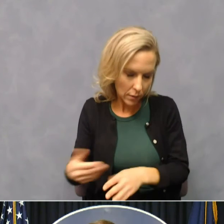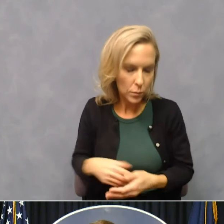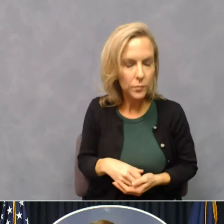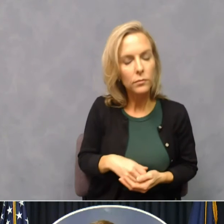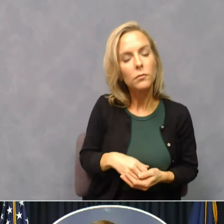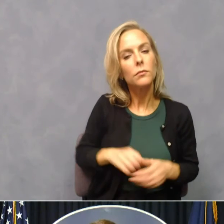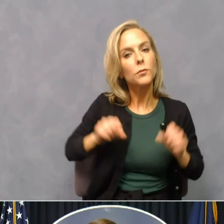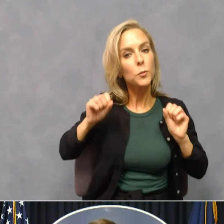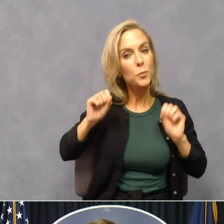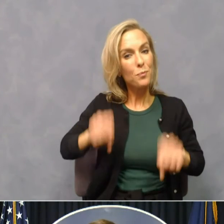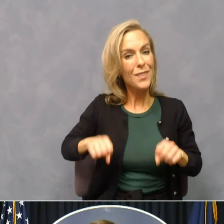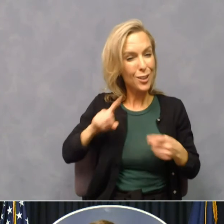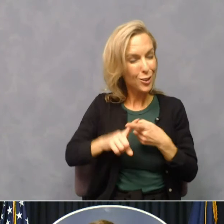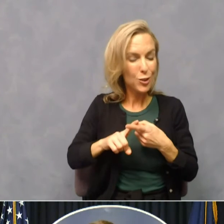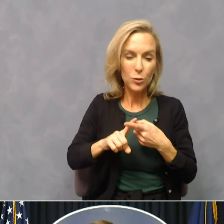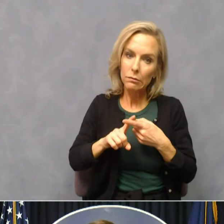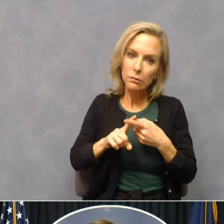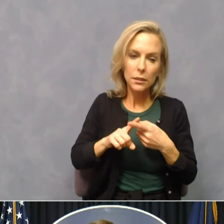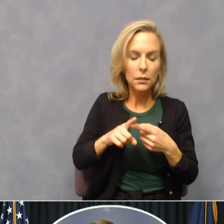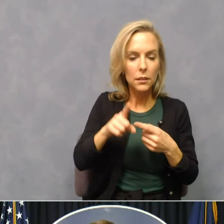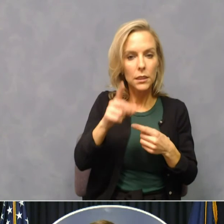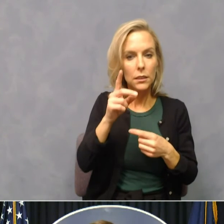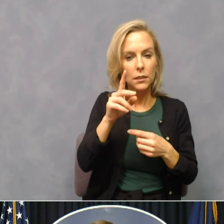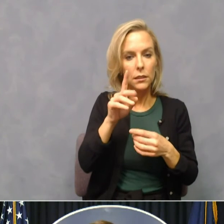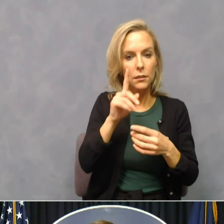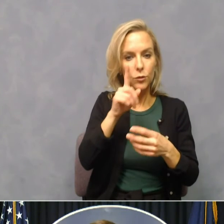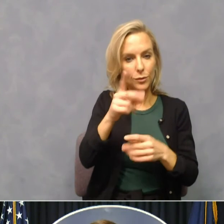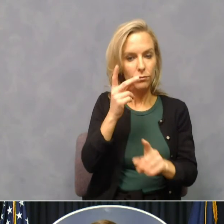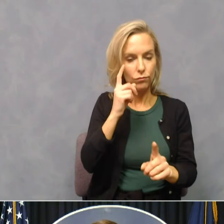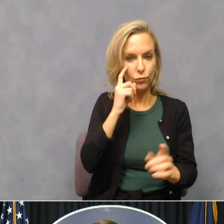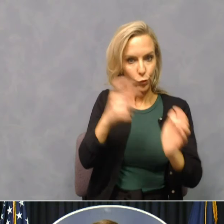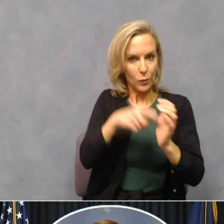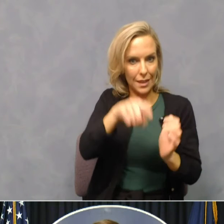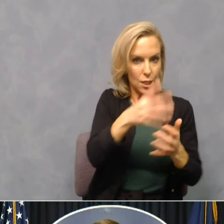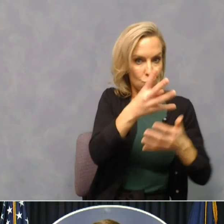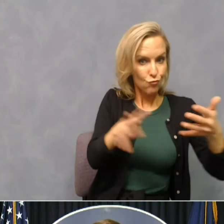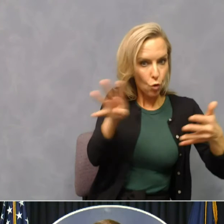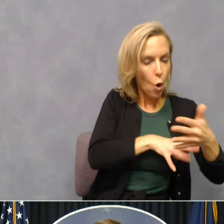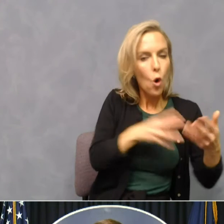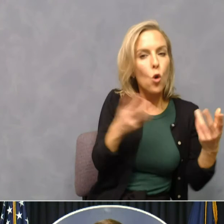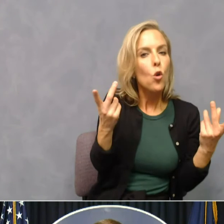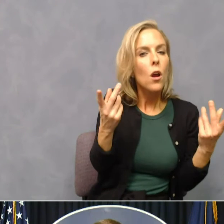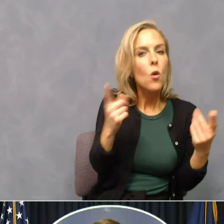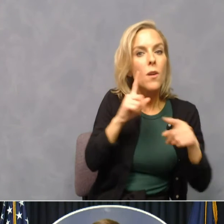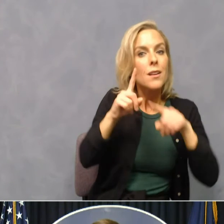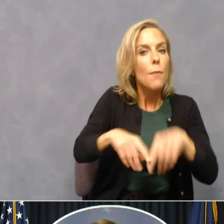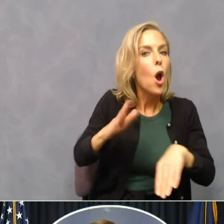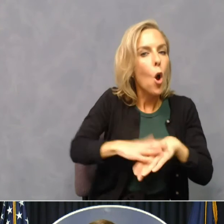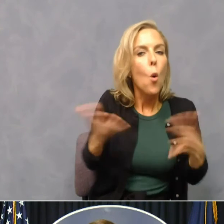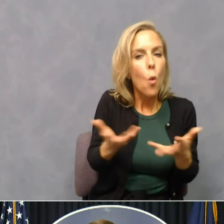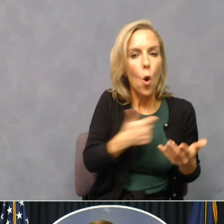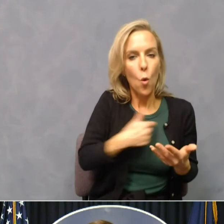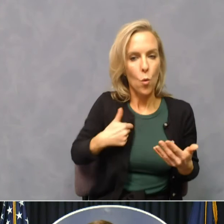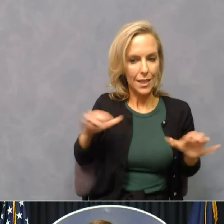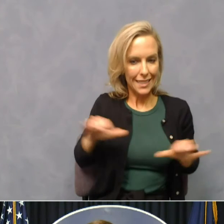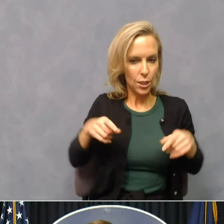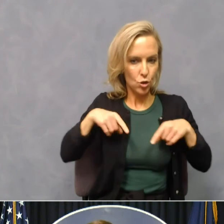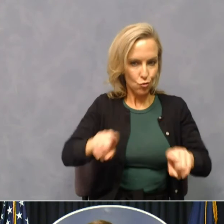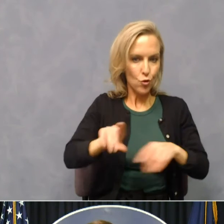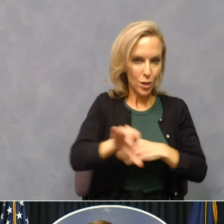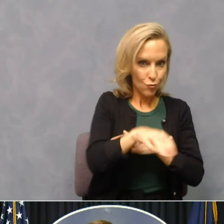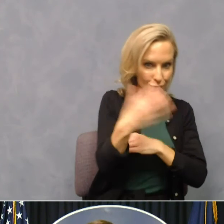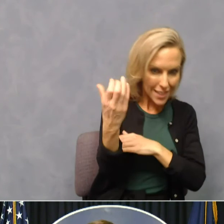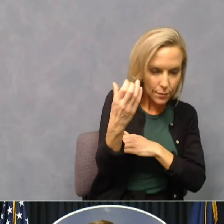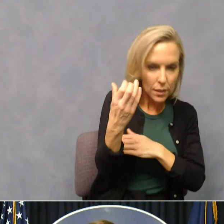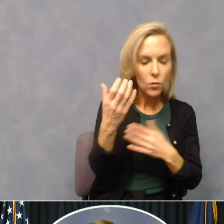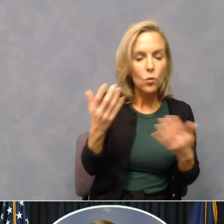on to this, either on this chart or deaths, is going to depend on what we did in Christmas and around Christmas and what we do